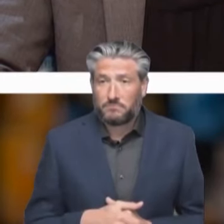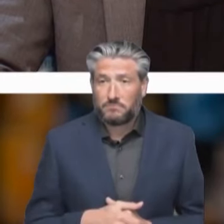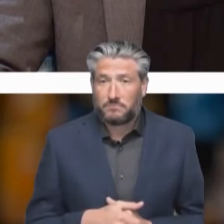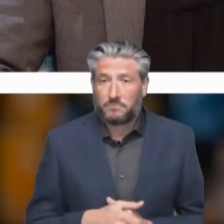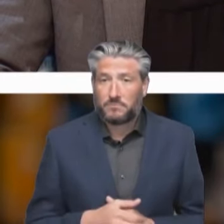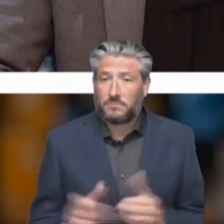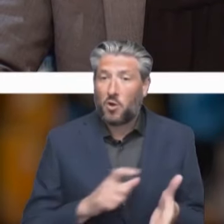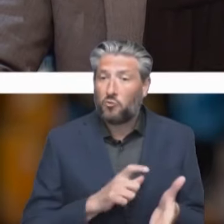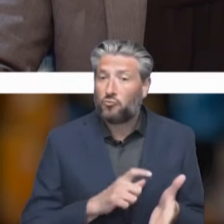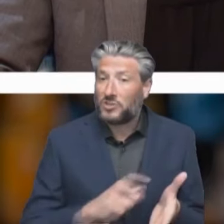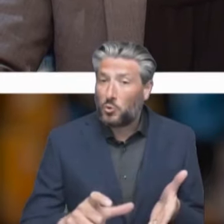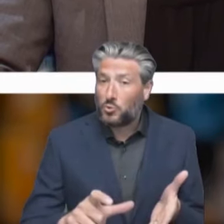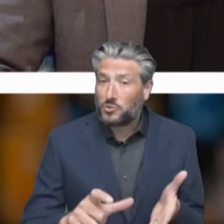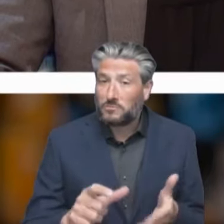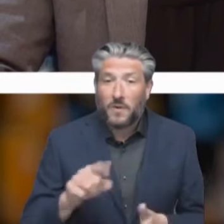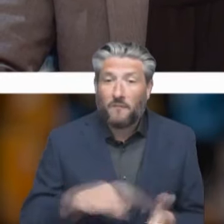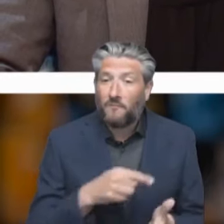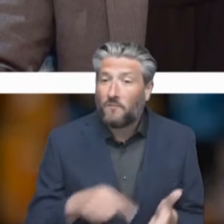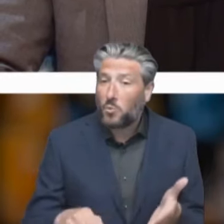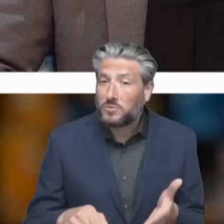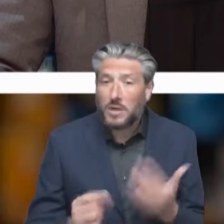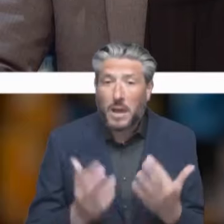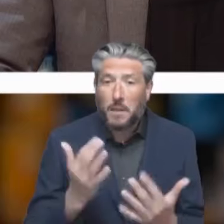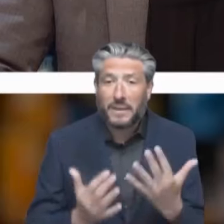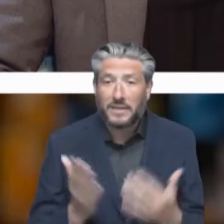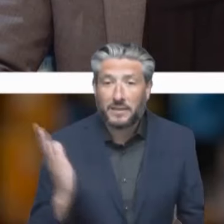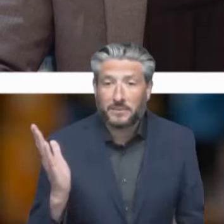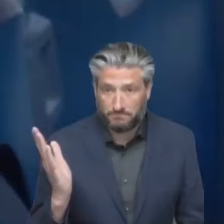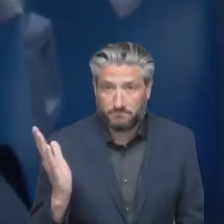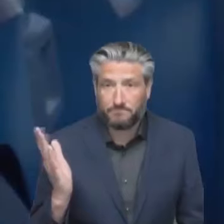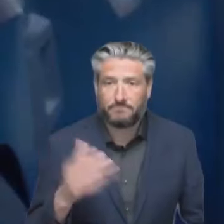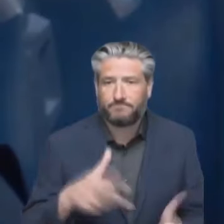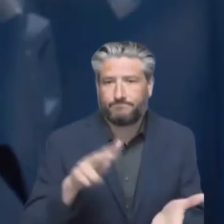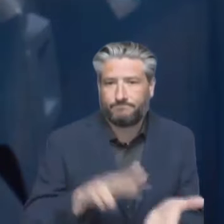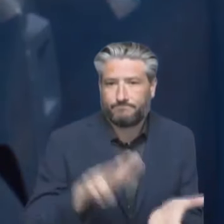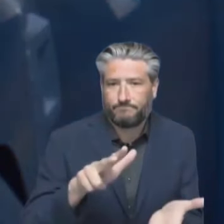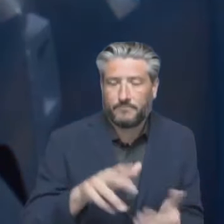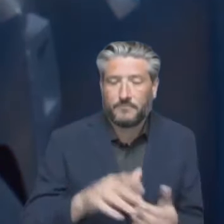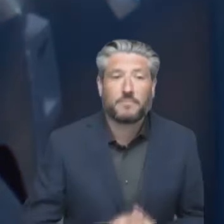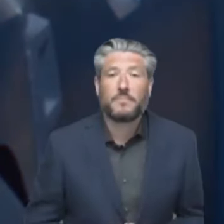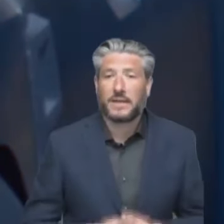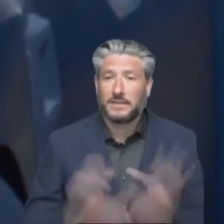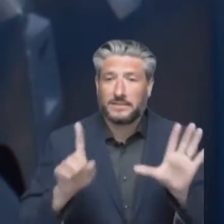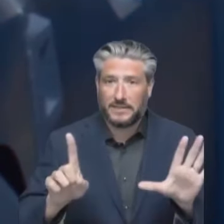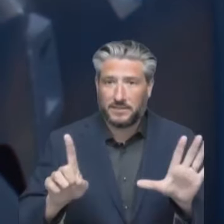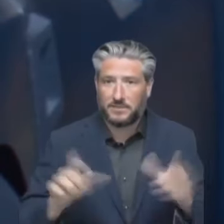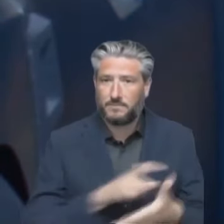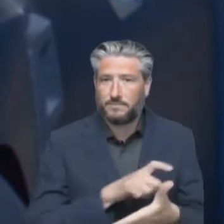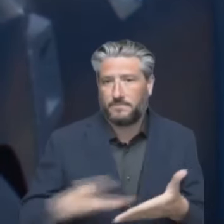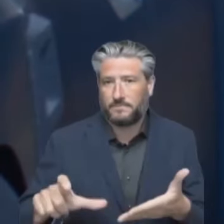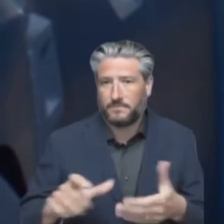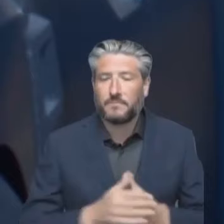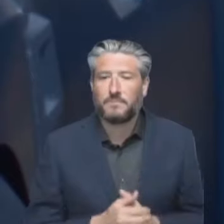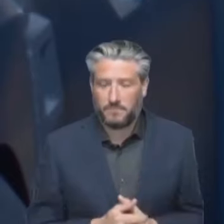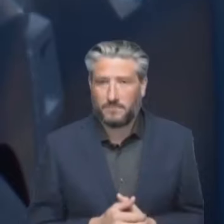received 89.63% of favorable votes. It is therefore adopted. The sixth resolution is the renewal on a proposal from